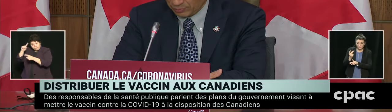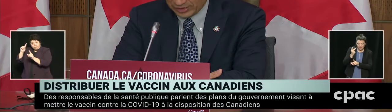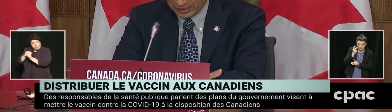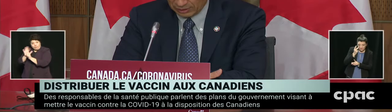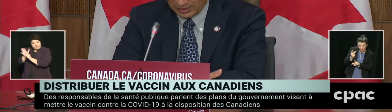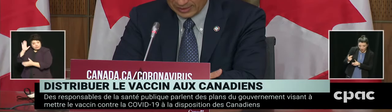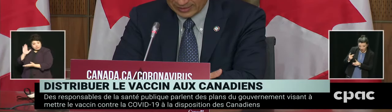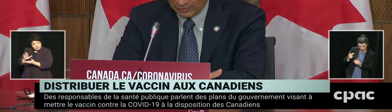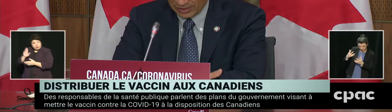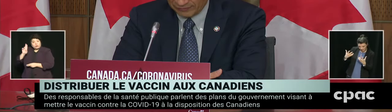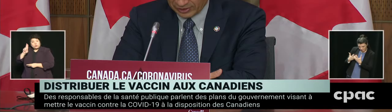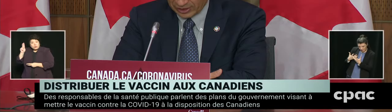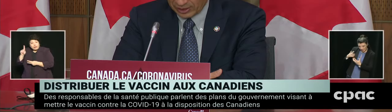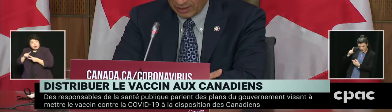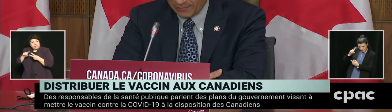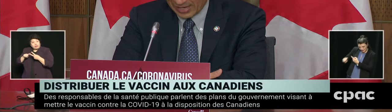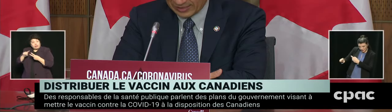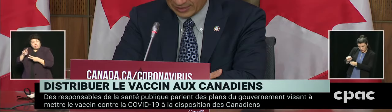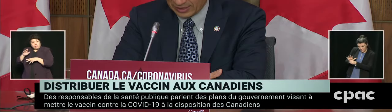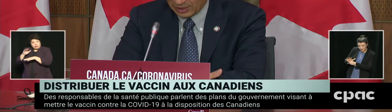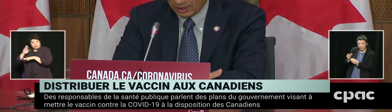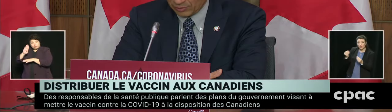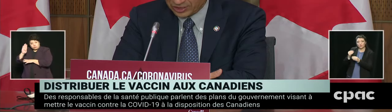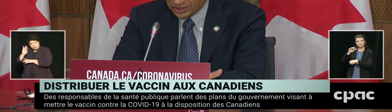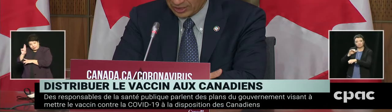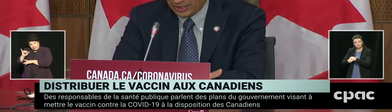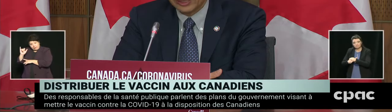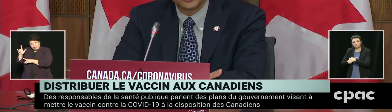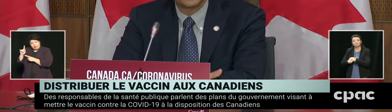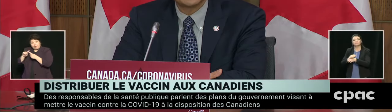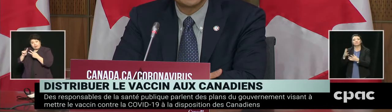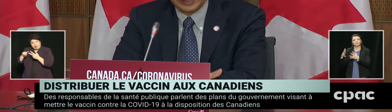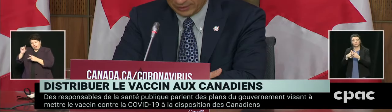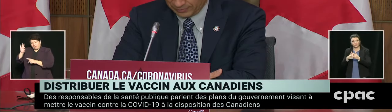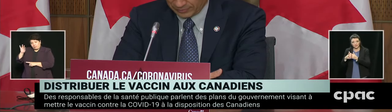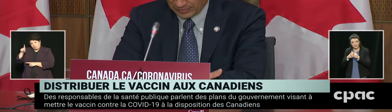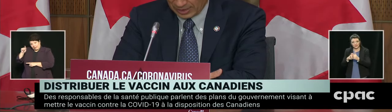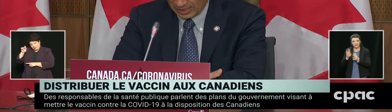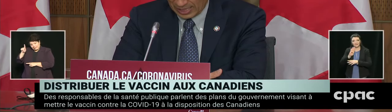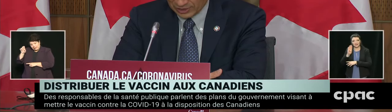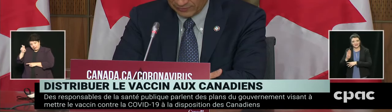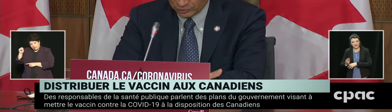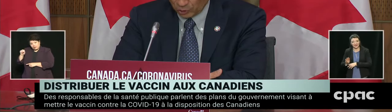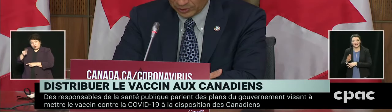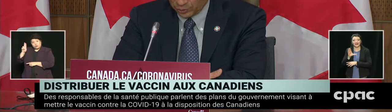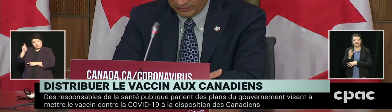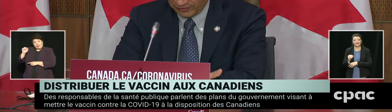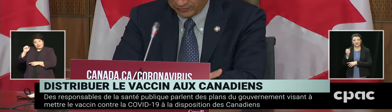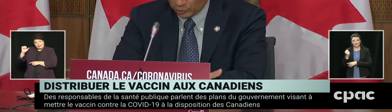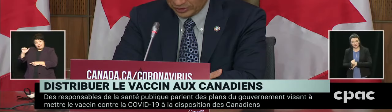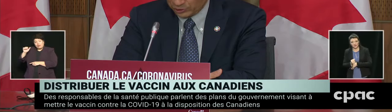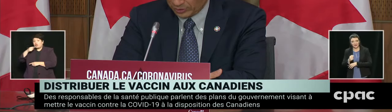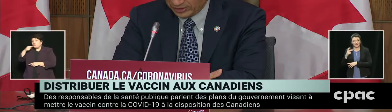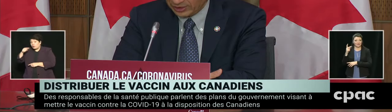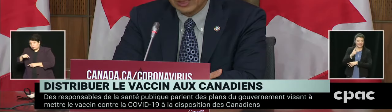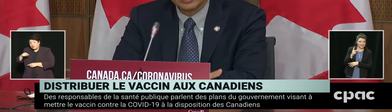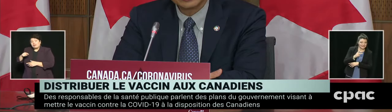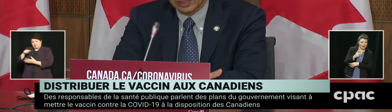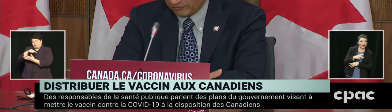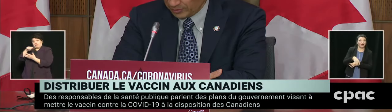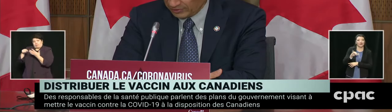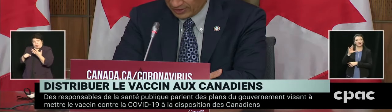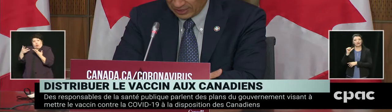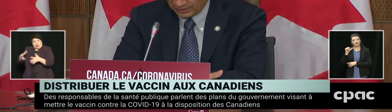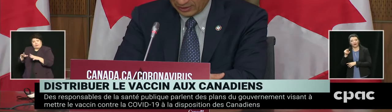US, Brazil, South Africa, Pakistan, Russia, and the UAE. As of October 25, 2020,